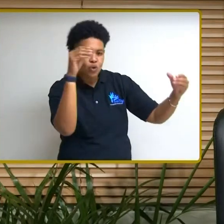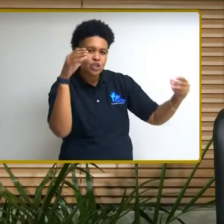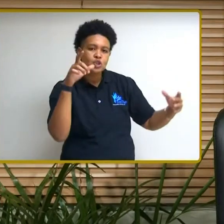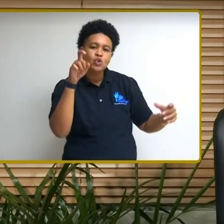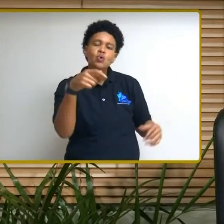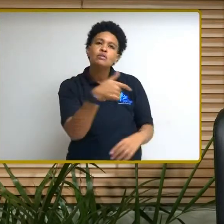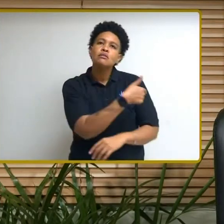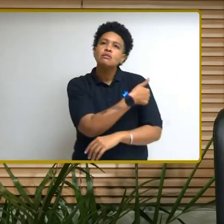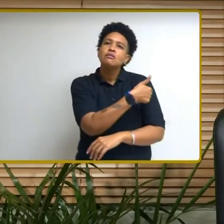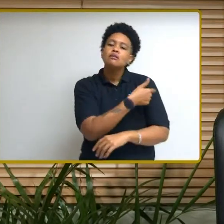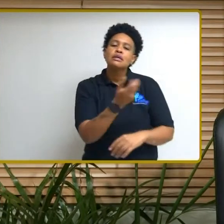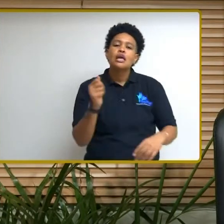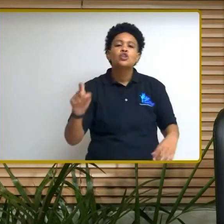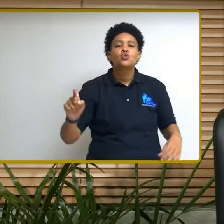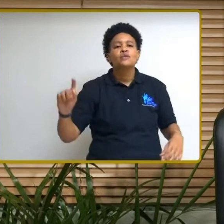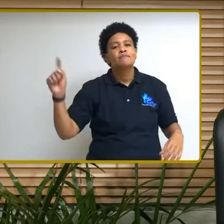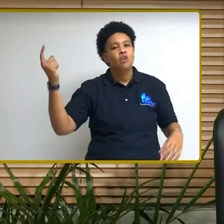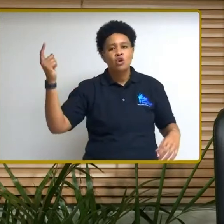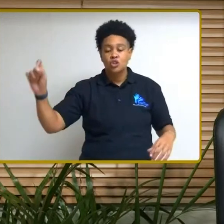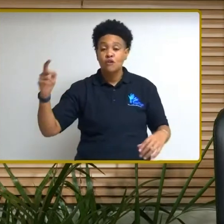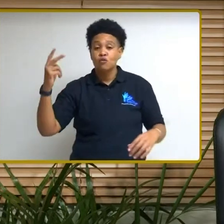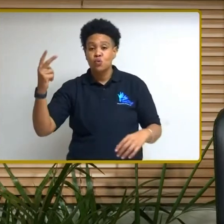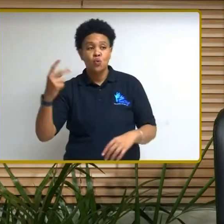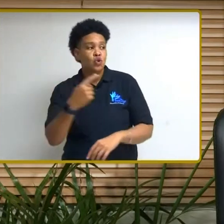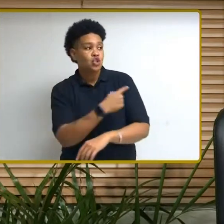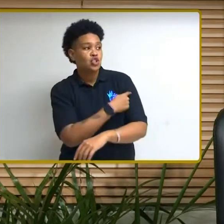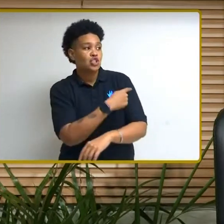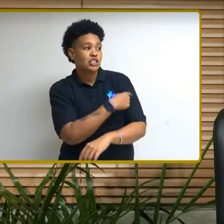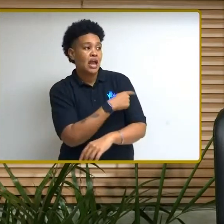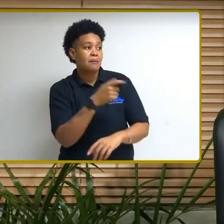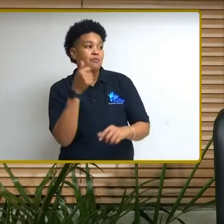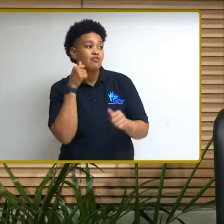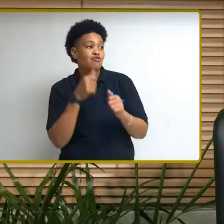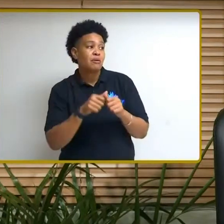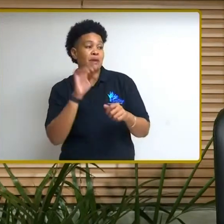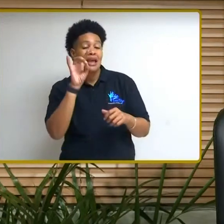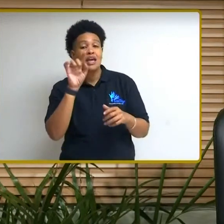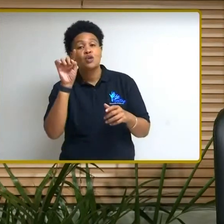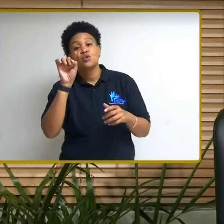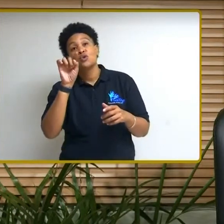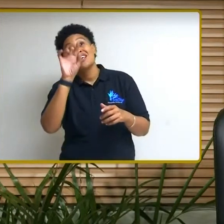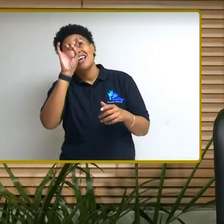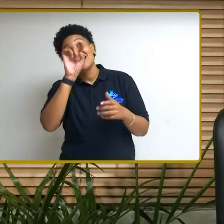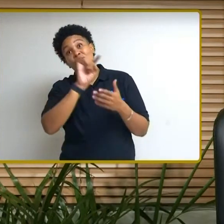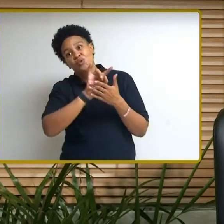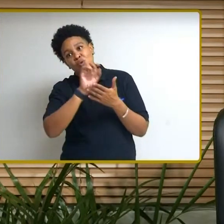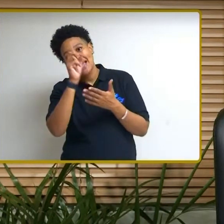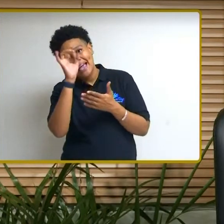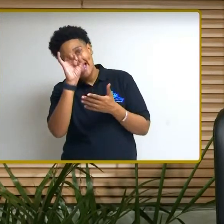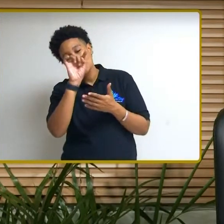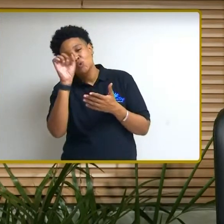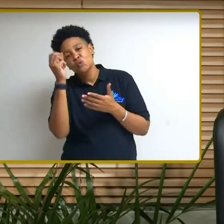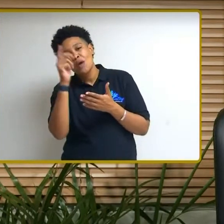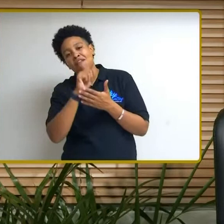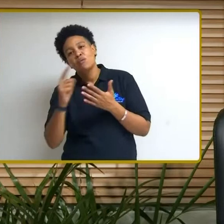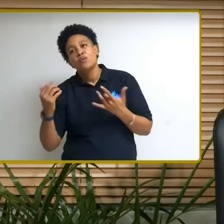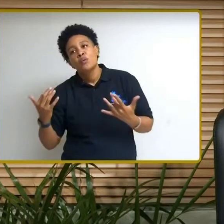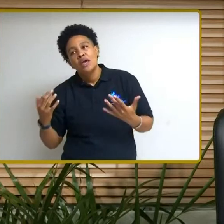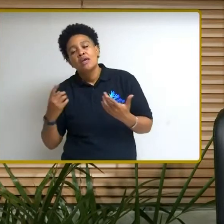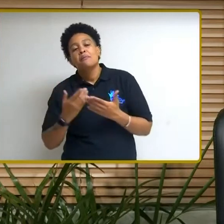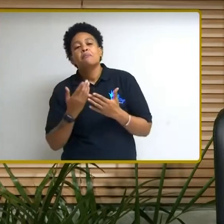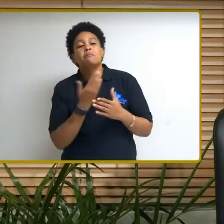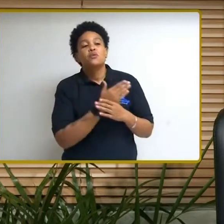be inoculated and have their 2 jobs. And remember, there is an 8 to 12 week separation between the first and the